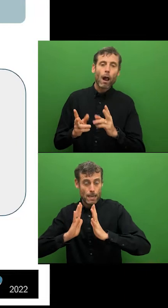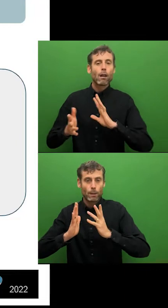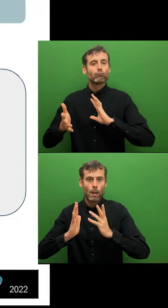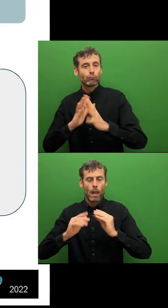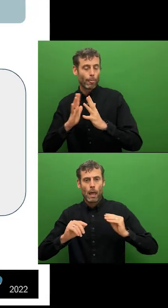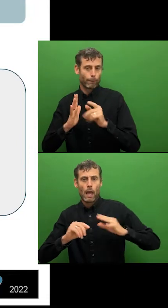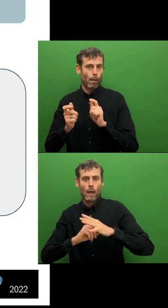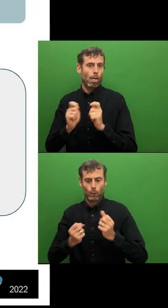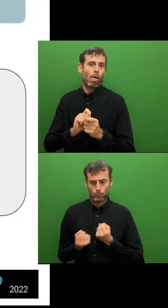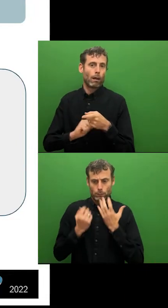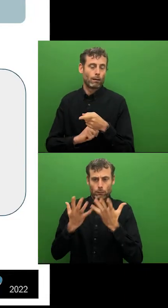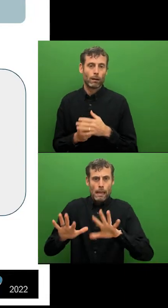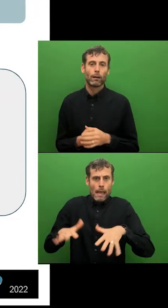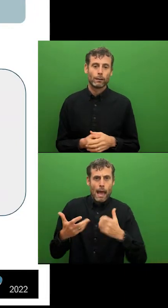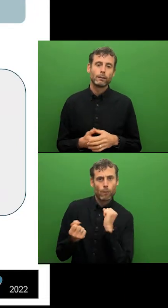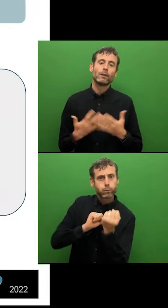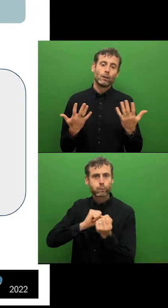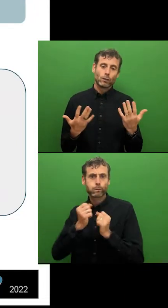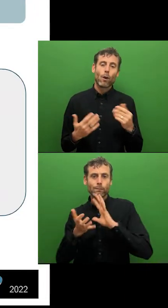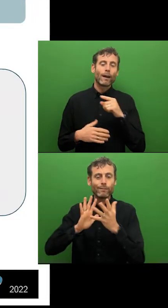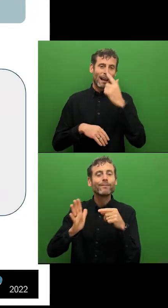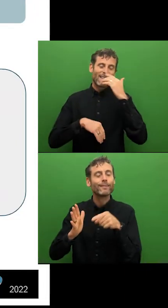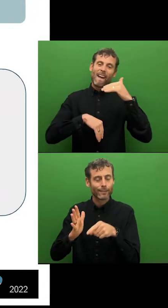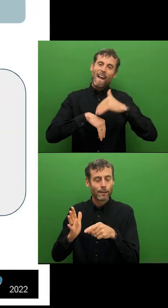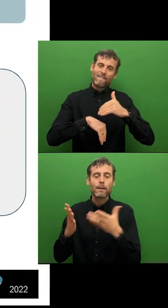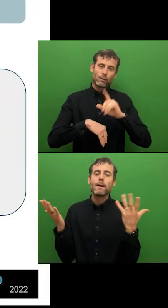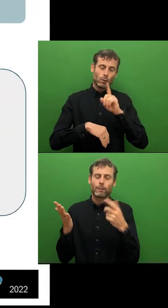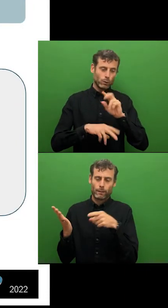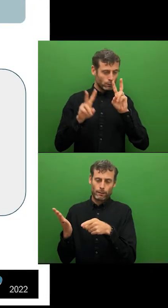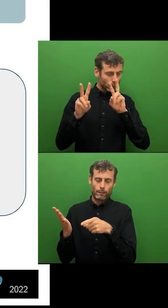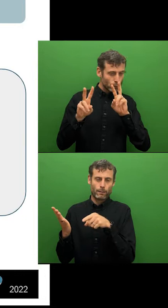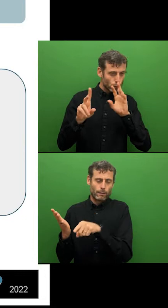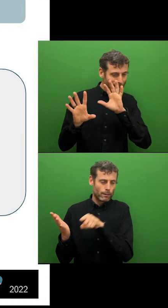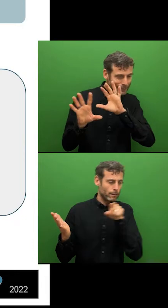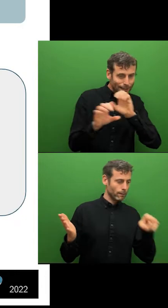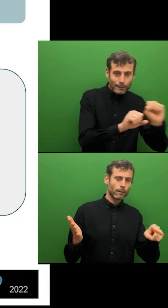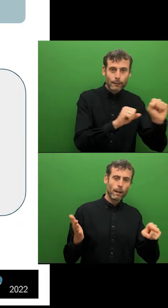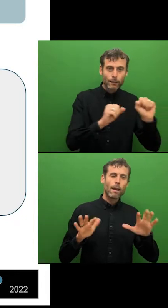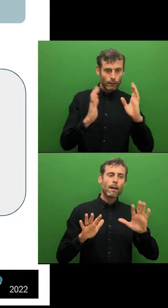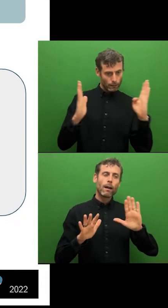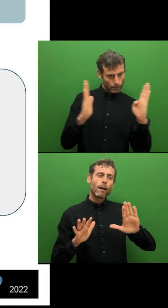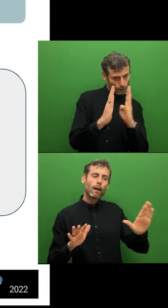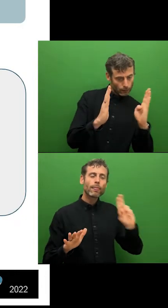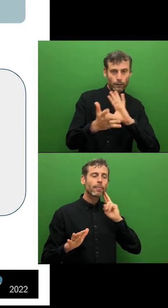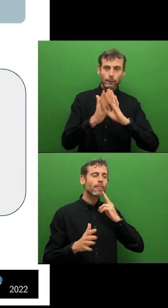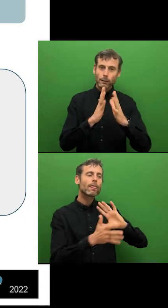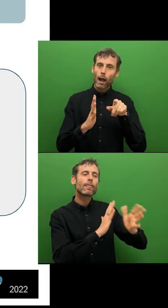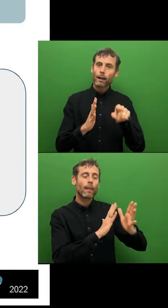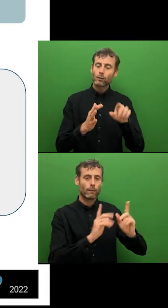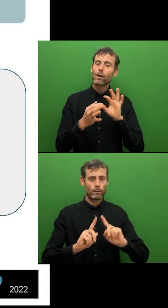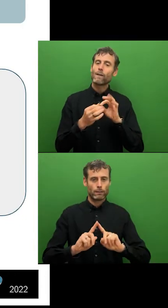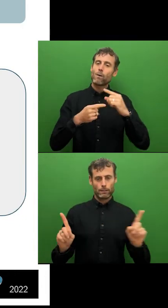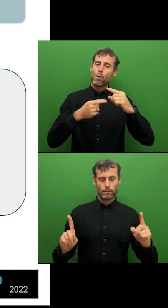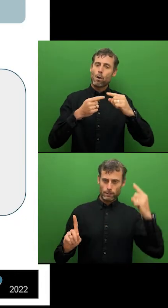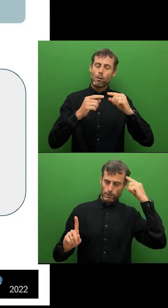signing. These representativity and generalizability issues must be taken into account when considering applications